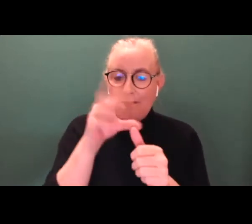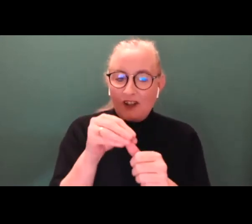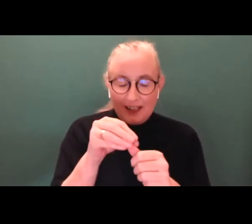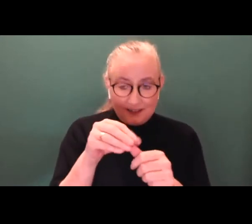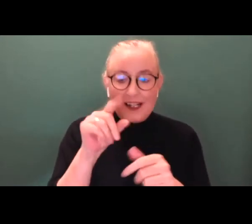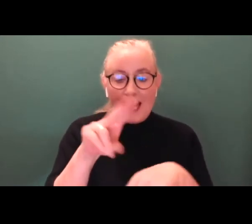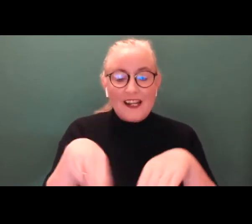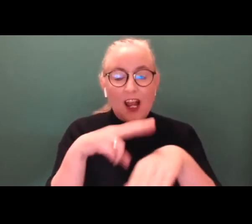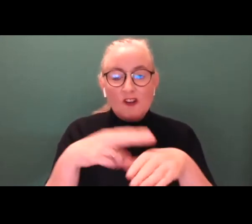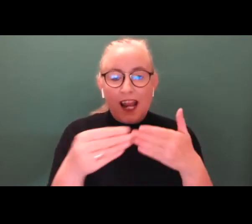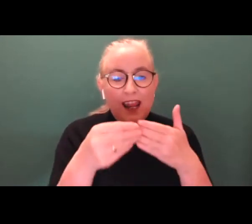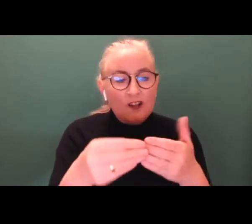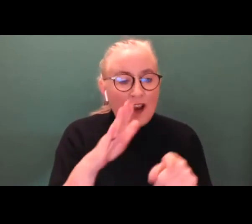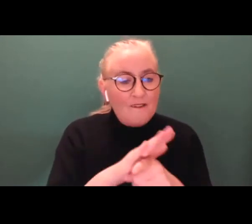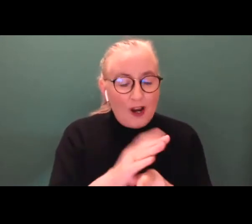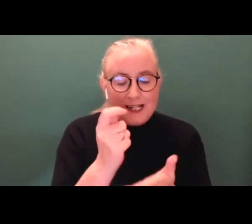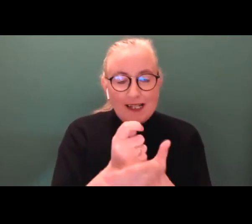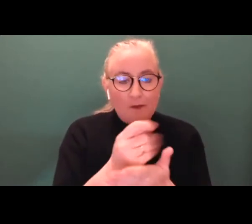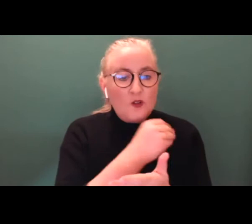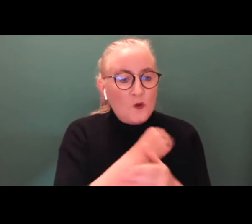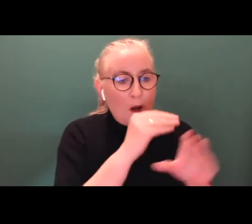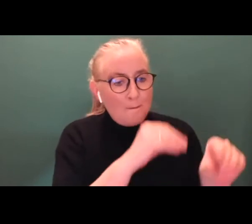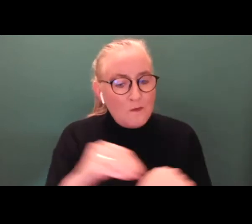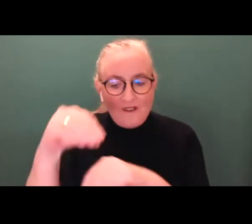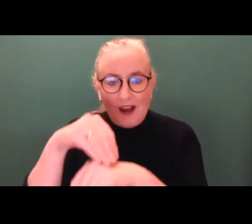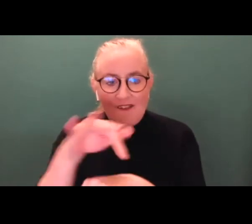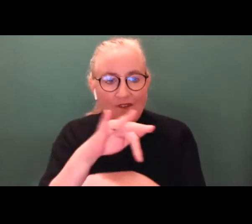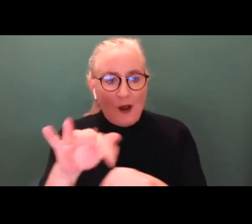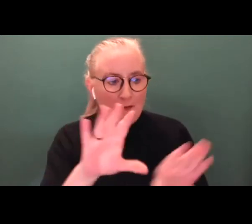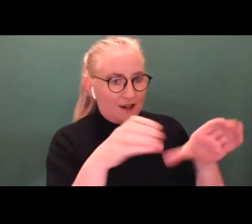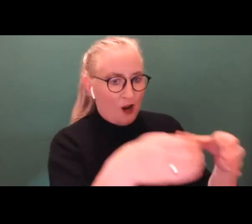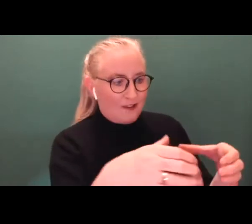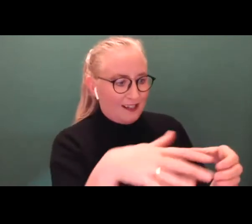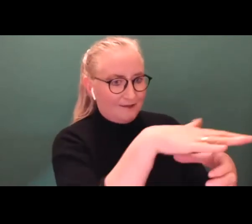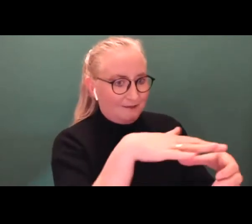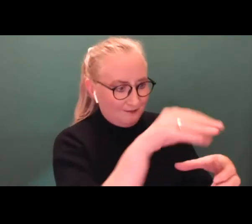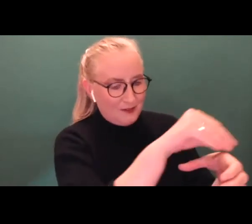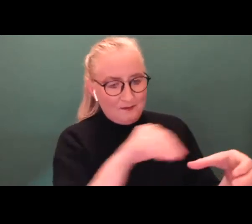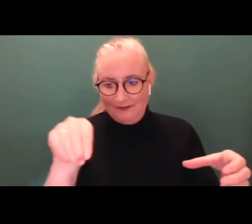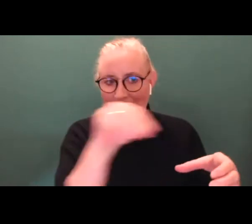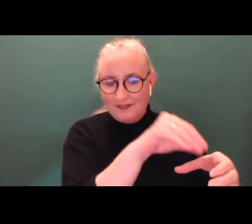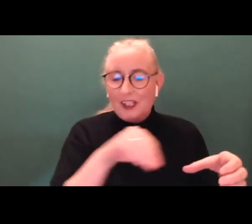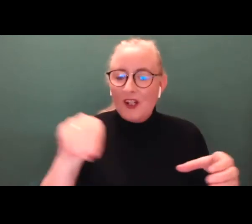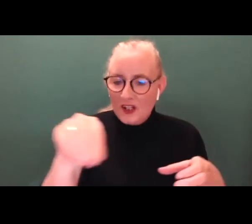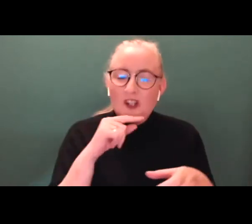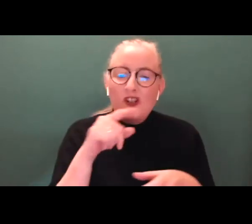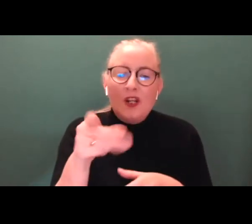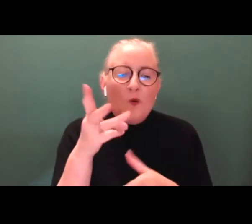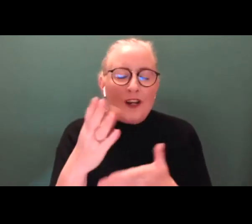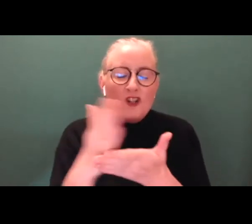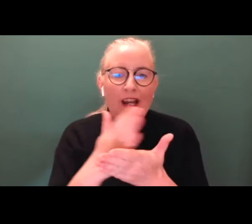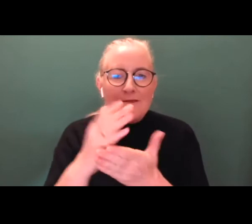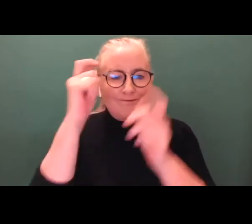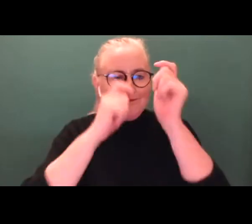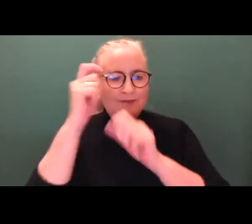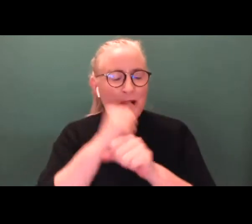National Lead for the Time to Move On from Congregated Settings policy. Suzanne will share some reflections on the study